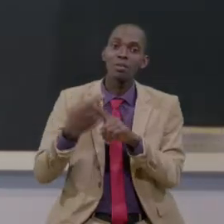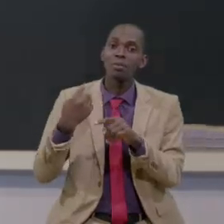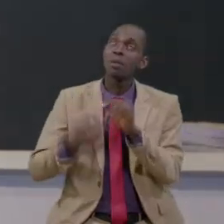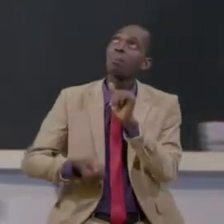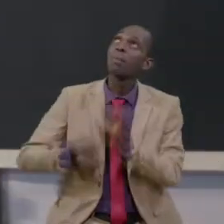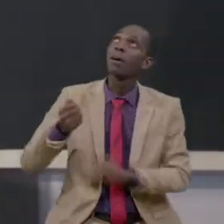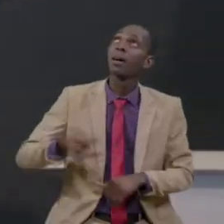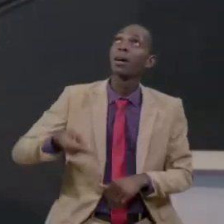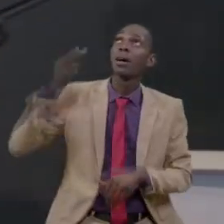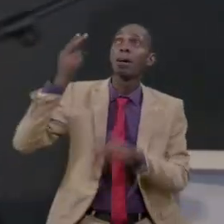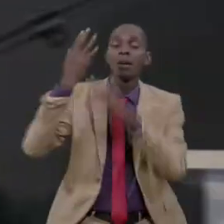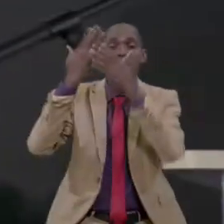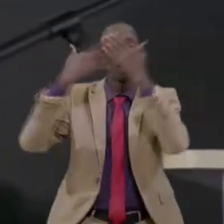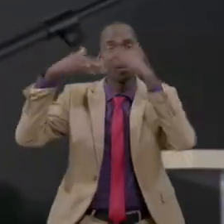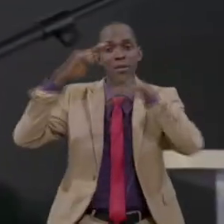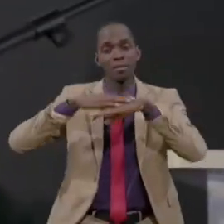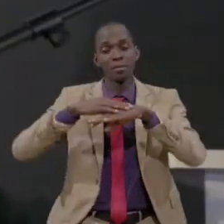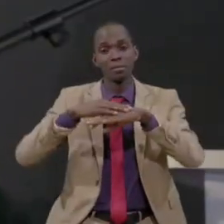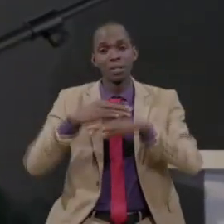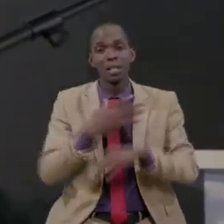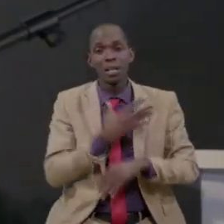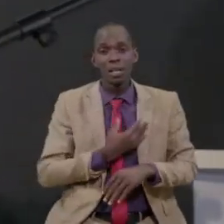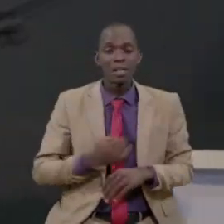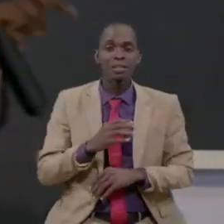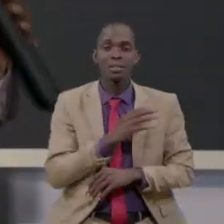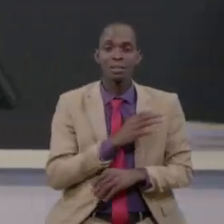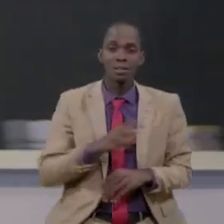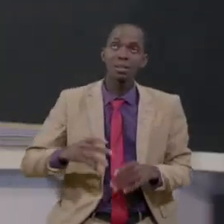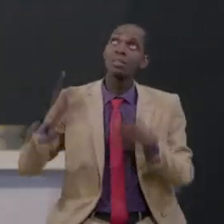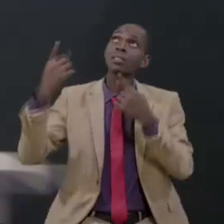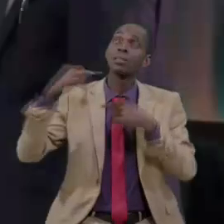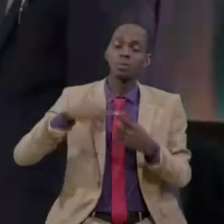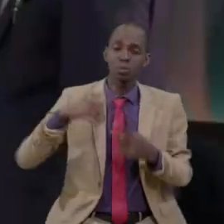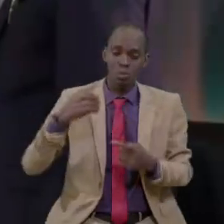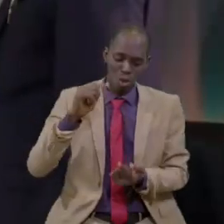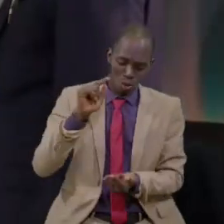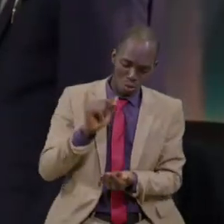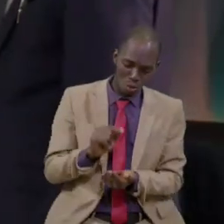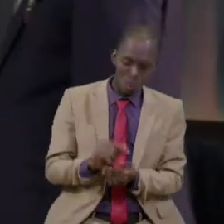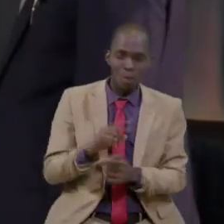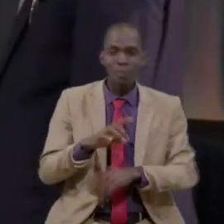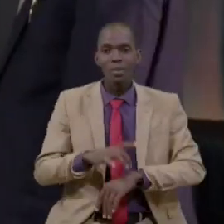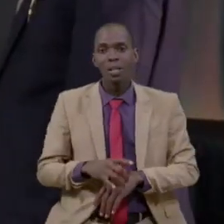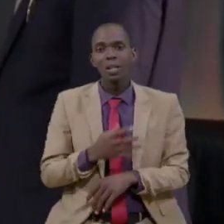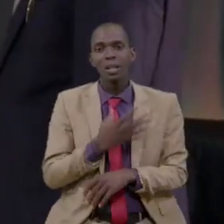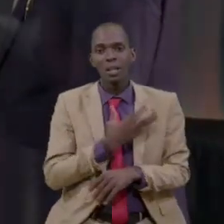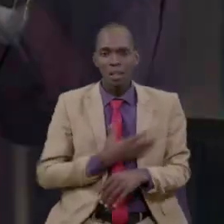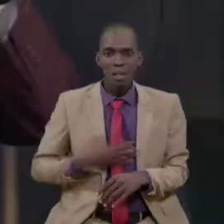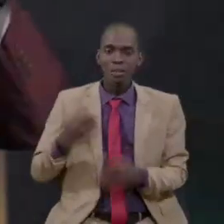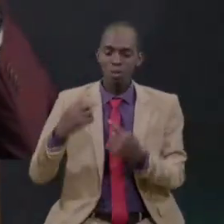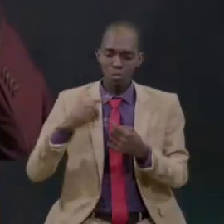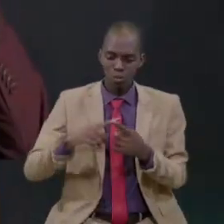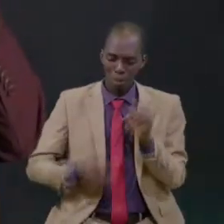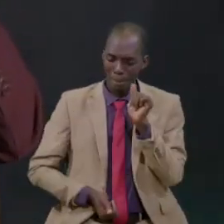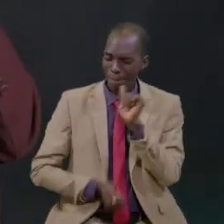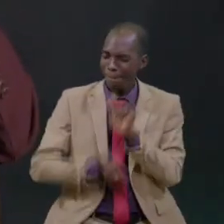And he came to the low earth, and came and then went down to the lowest to bear